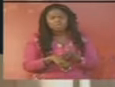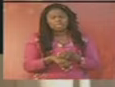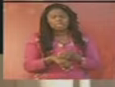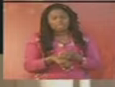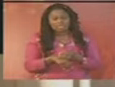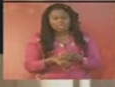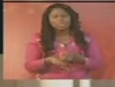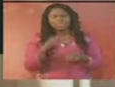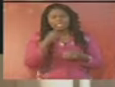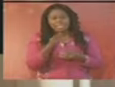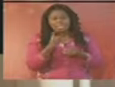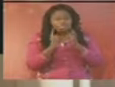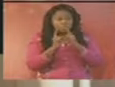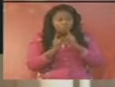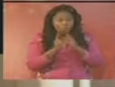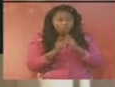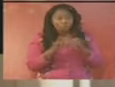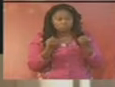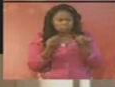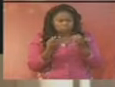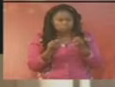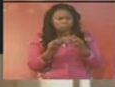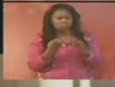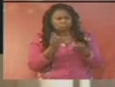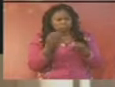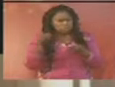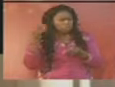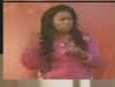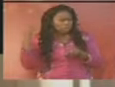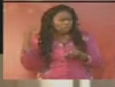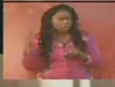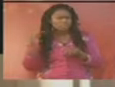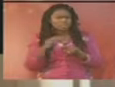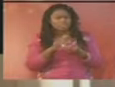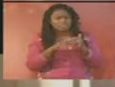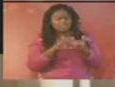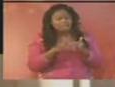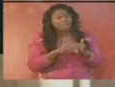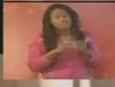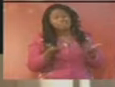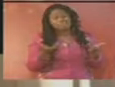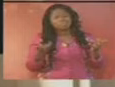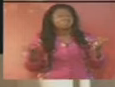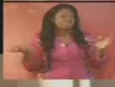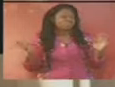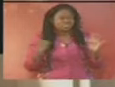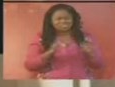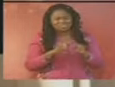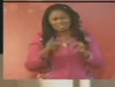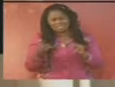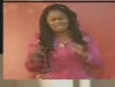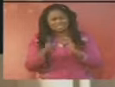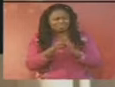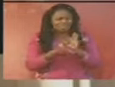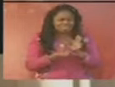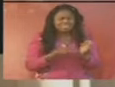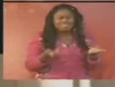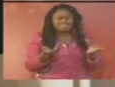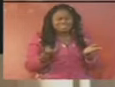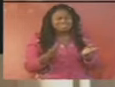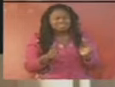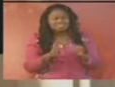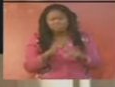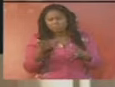the political distractions which may come from other quarters. How ready are you to treat with